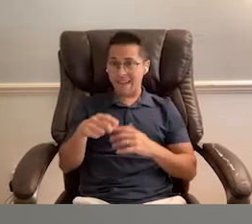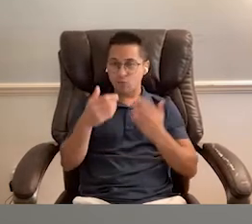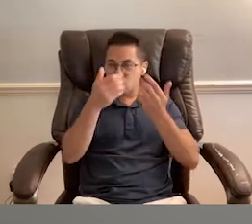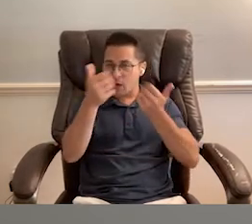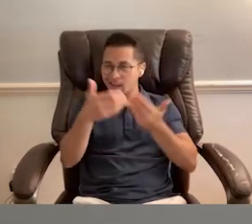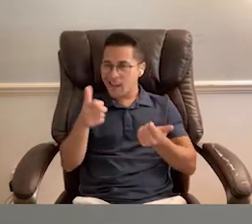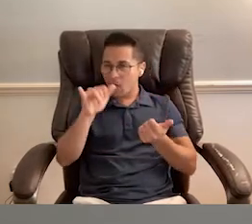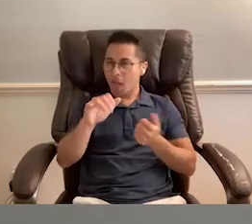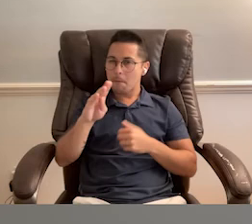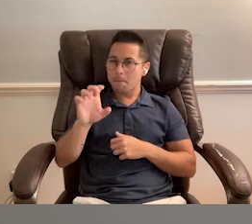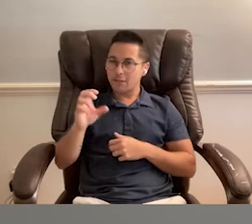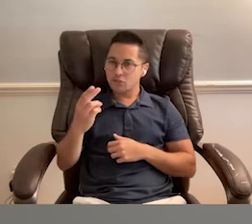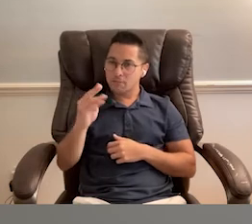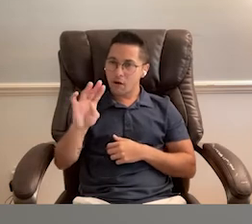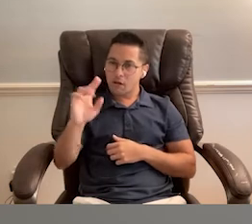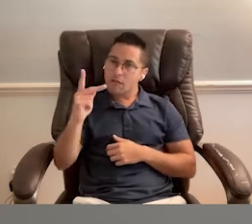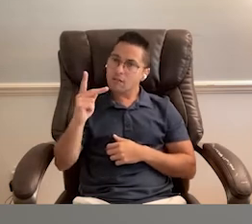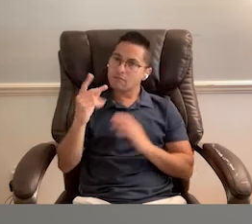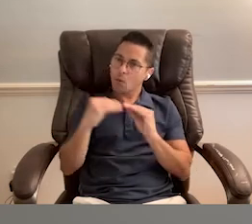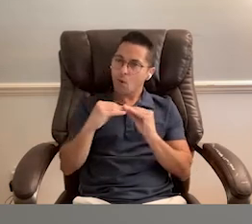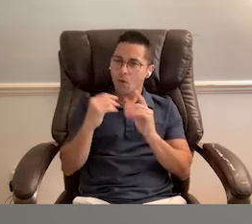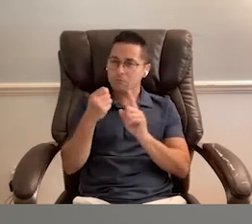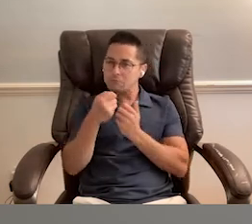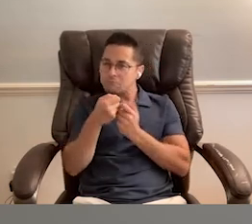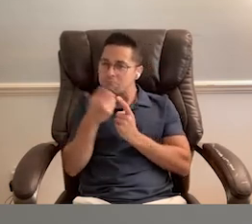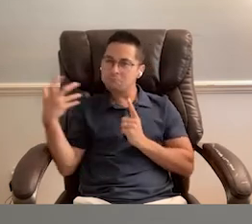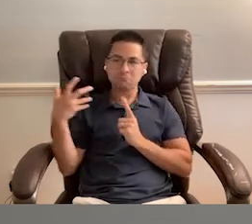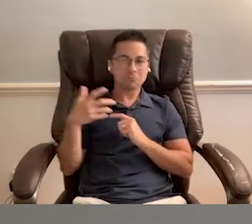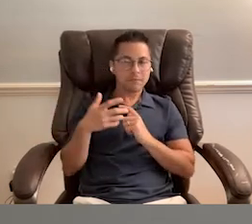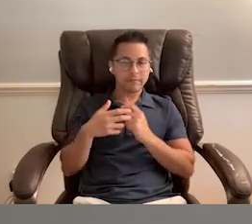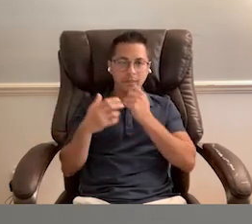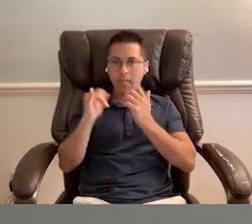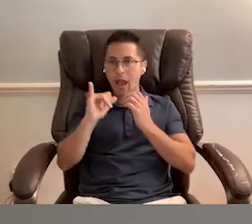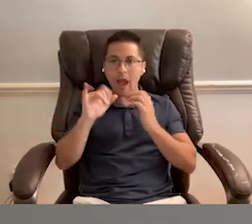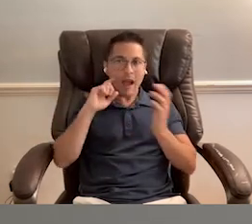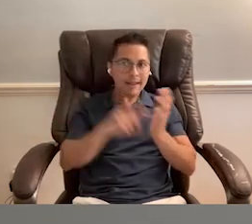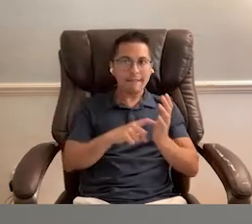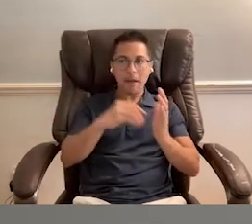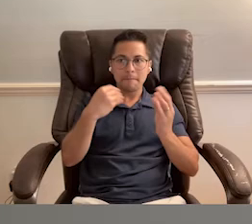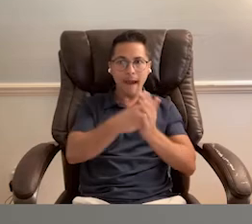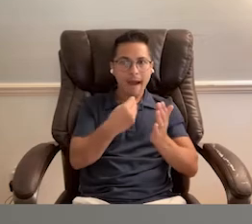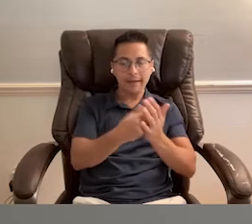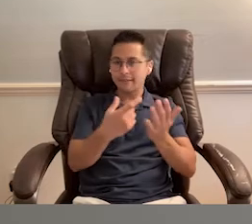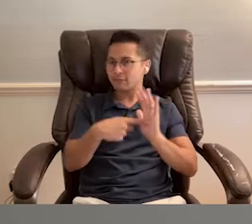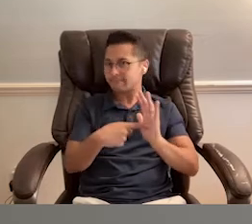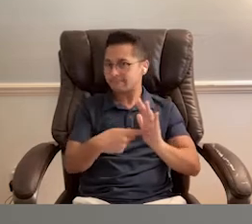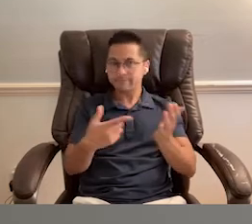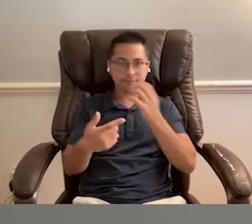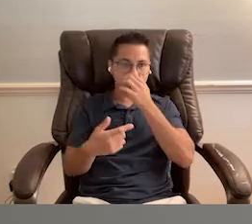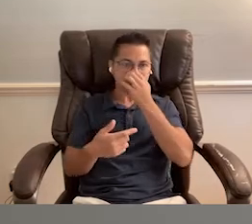down those benchmarks more so. Let's take identifying money, for instance. You know, you got,